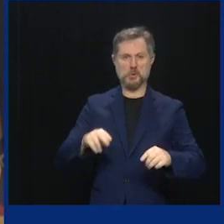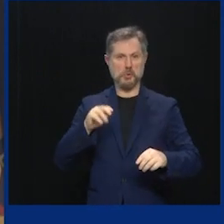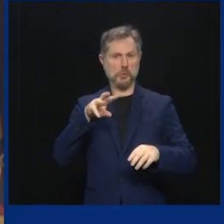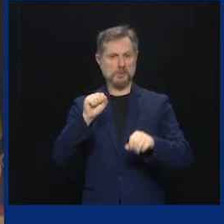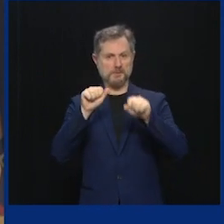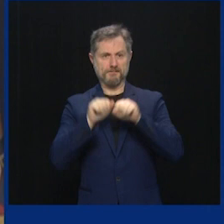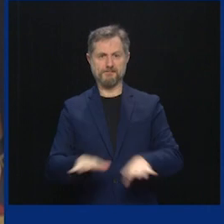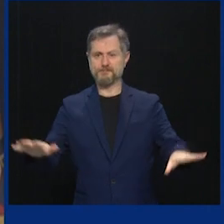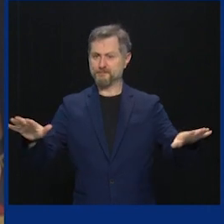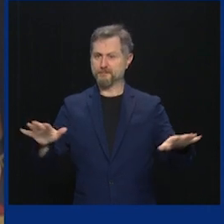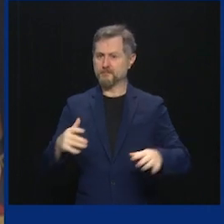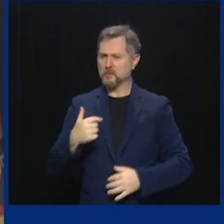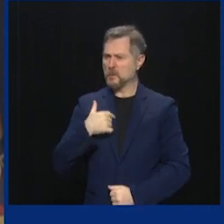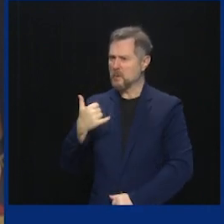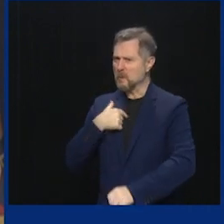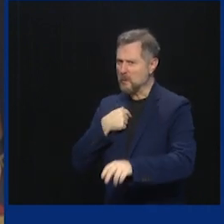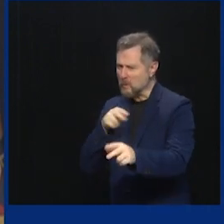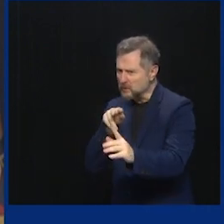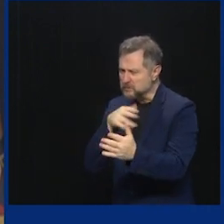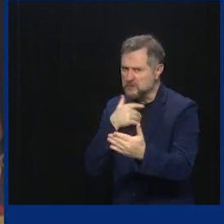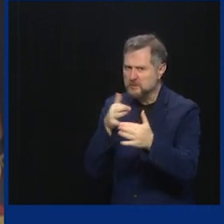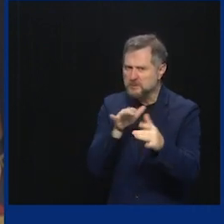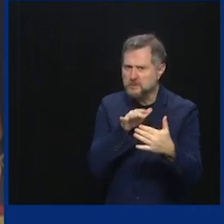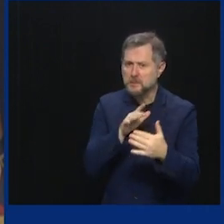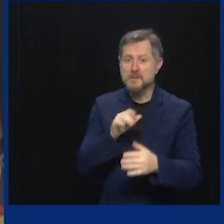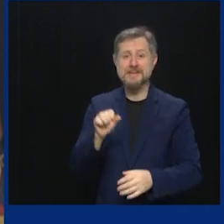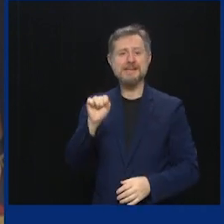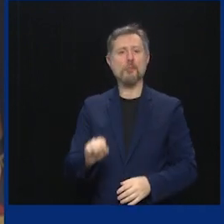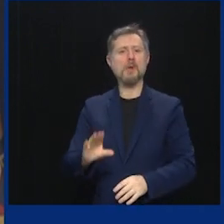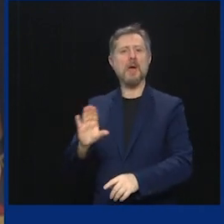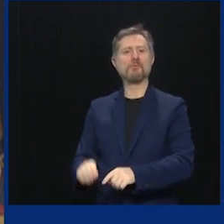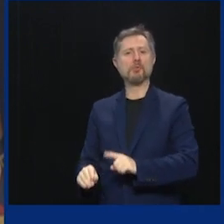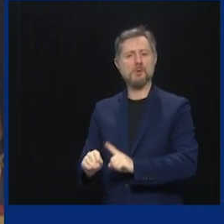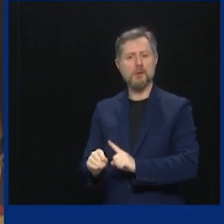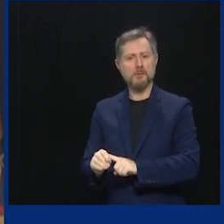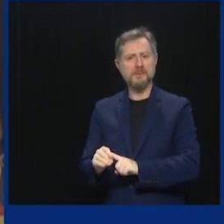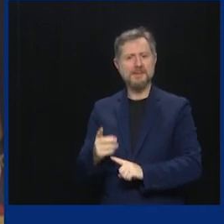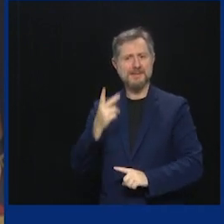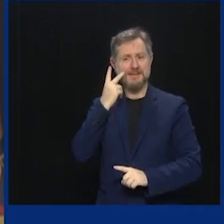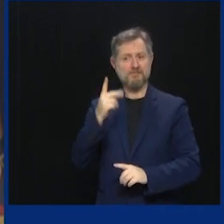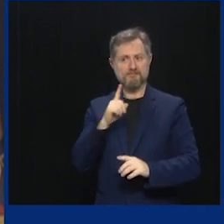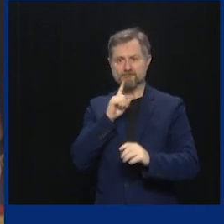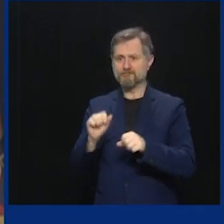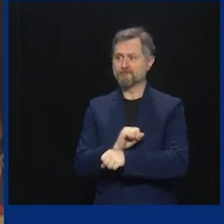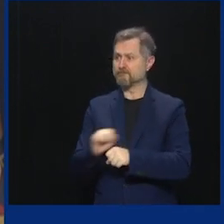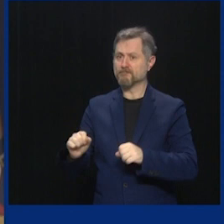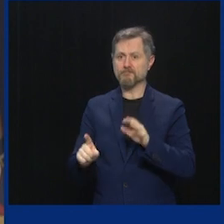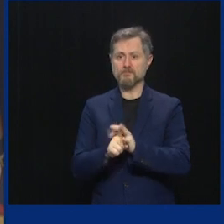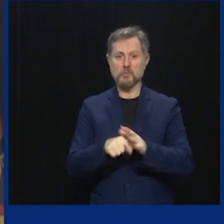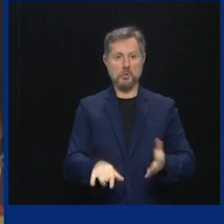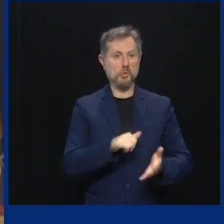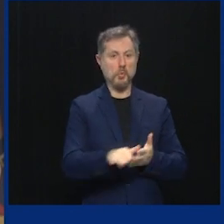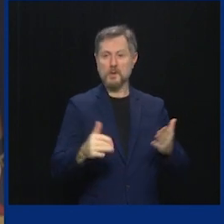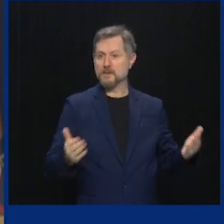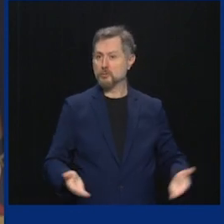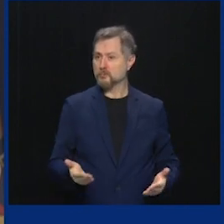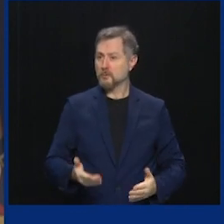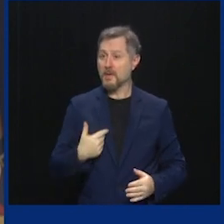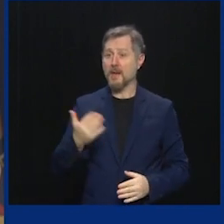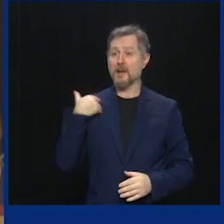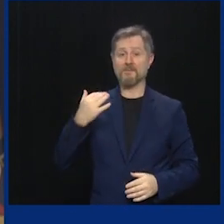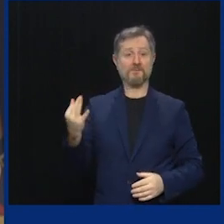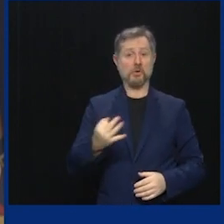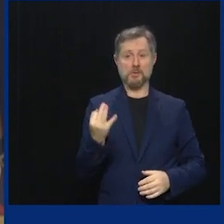very closely out of South Africa, watching to see whether or not there is a case here in New York. I said Friday I fully expect